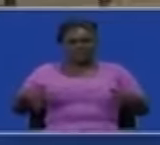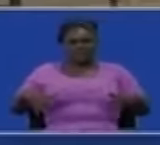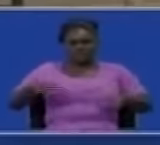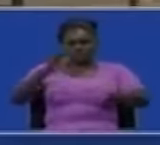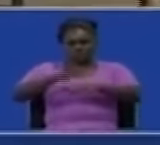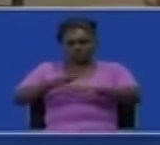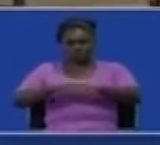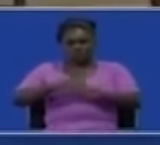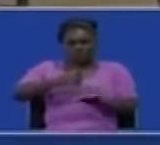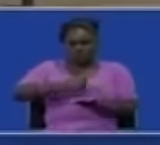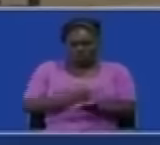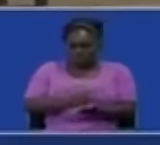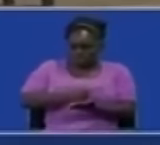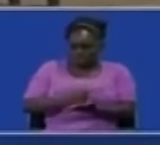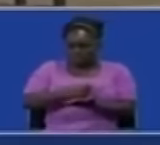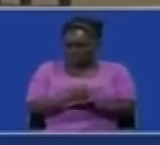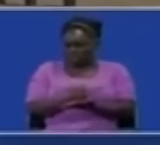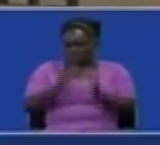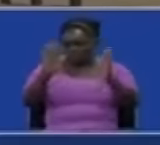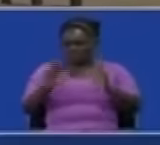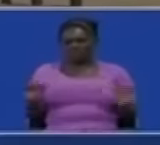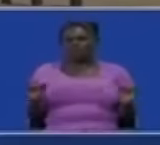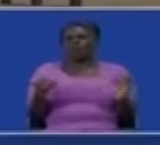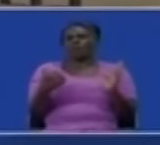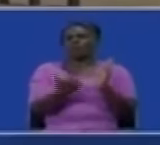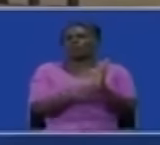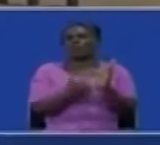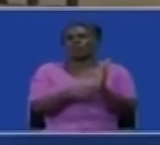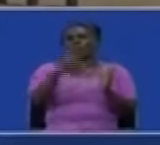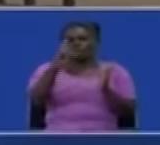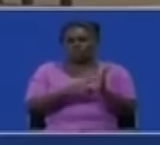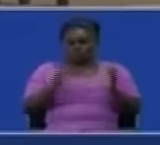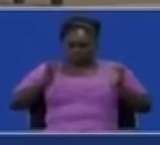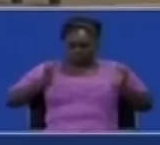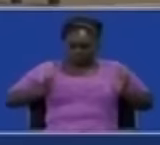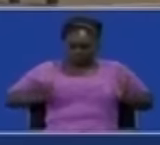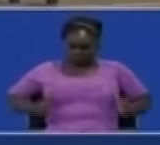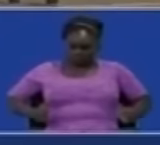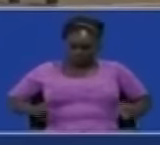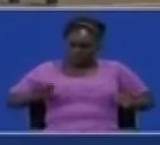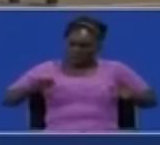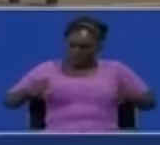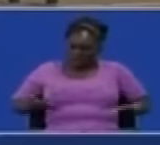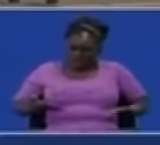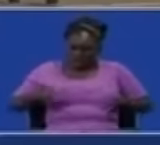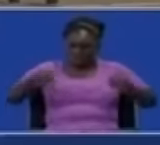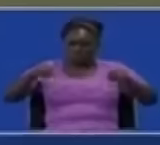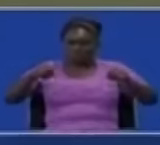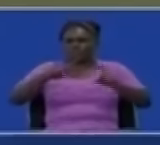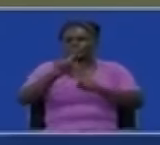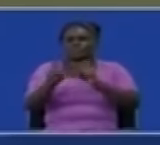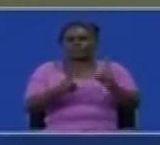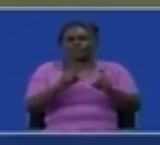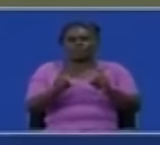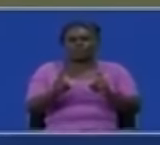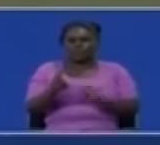credibility. Auditing or not auditing is not the issue. I think the issue is in integrity. How credible was the exam before? Unaona